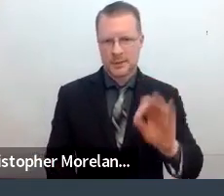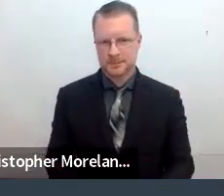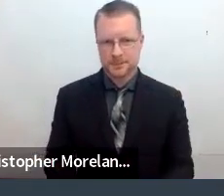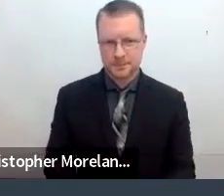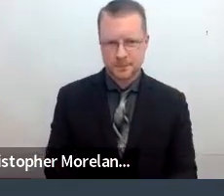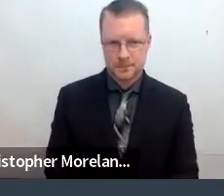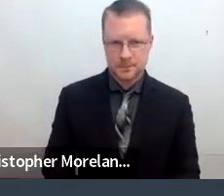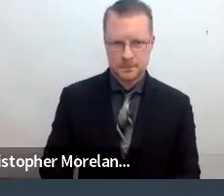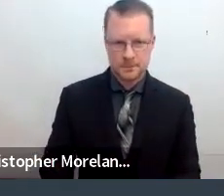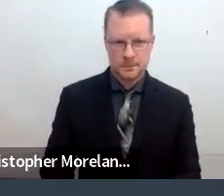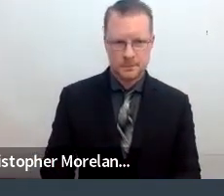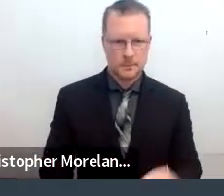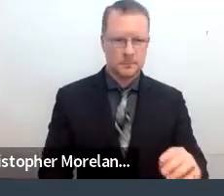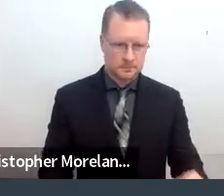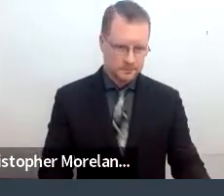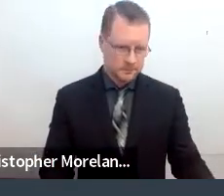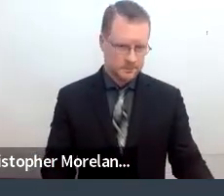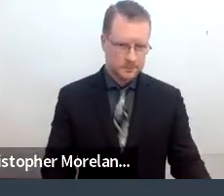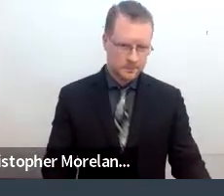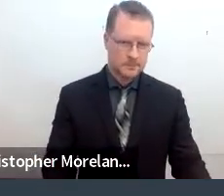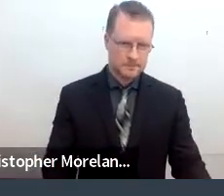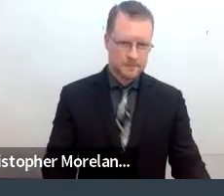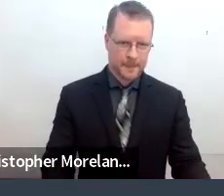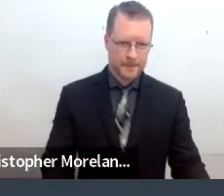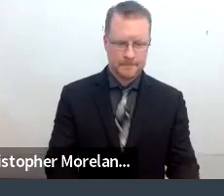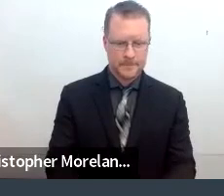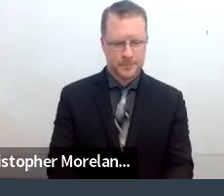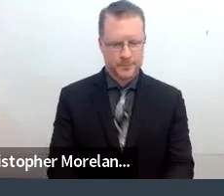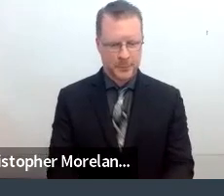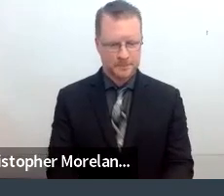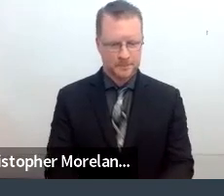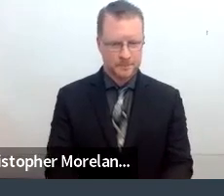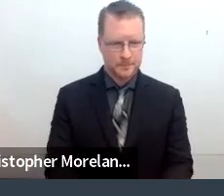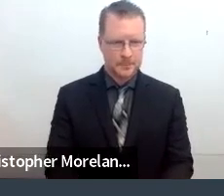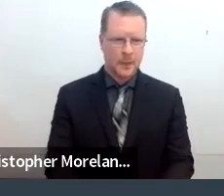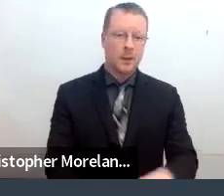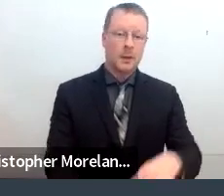was conducted from February to March of 2020.